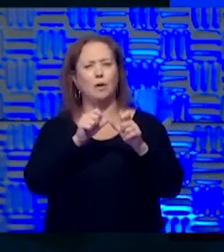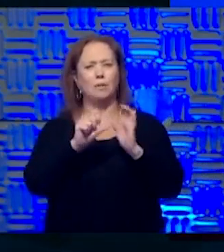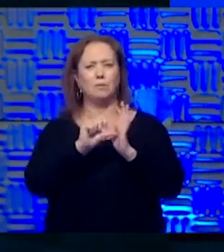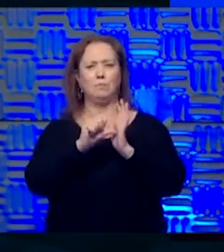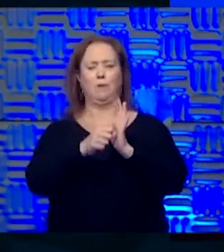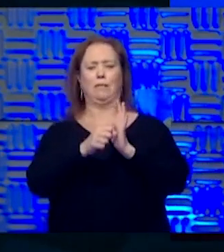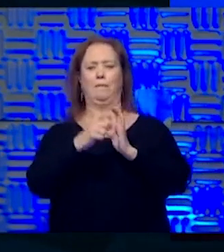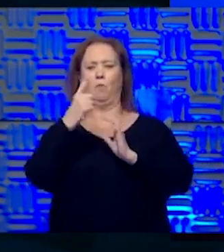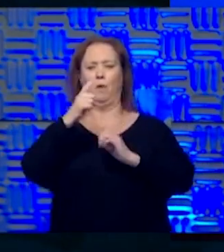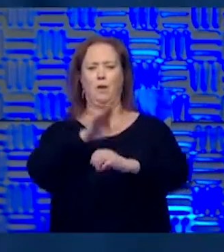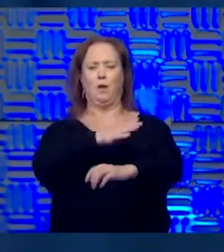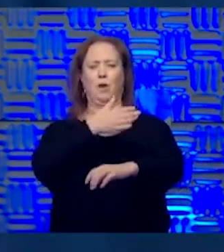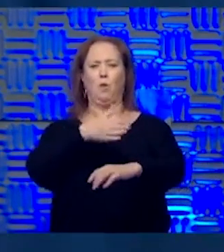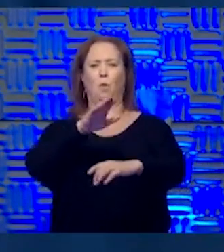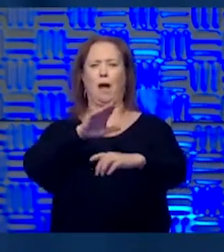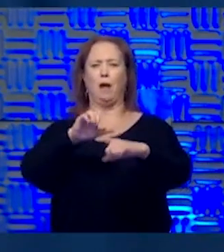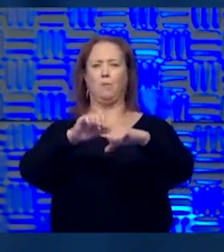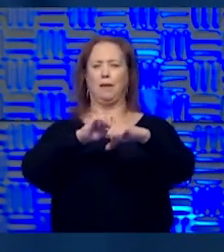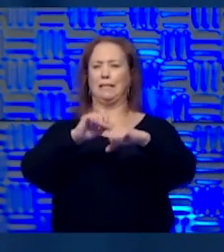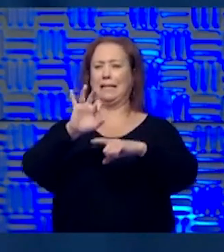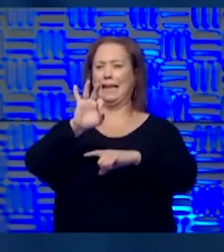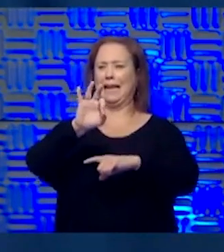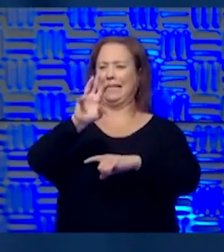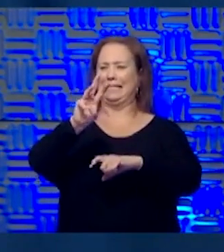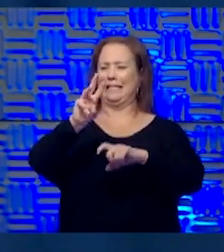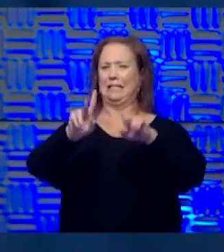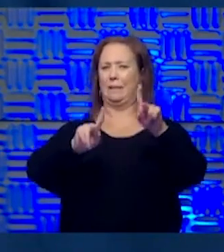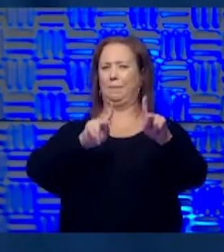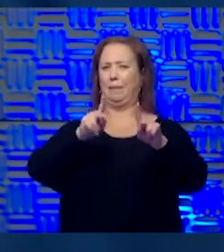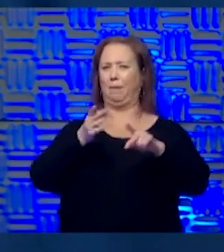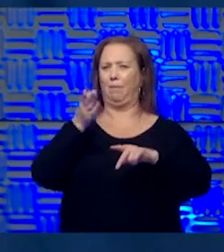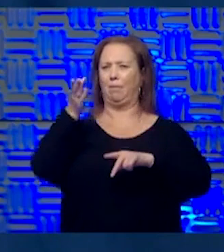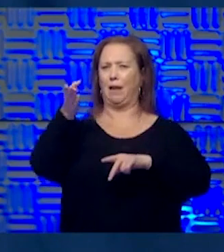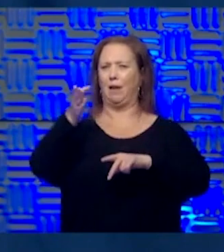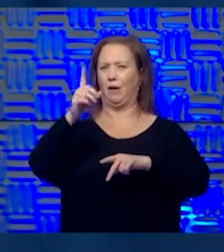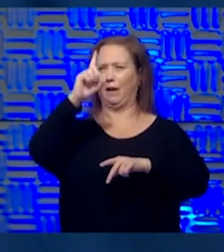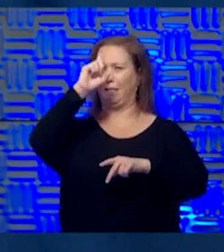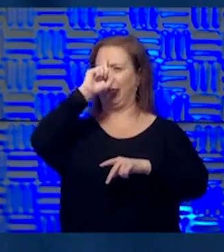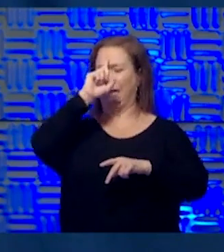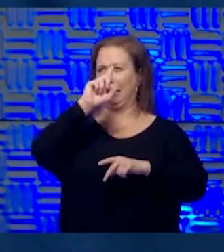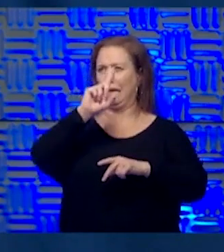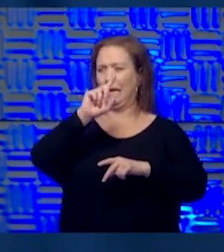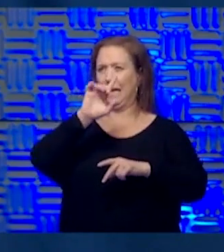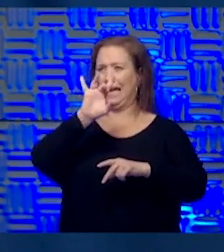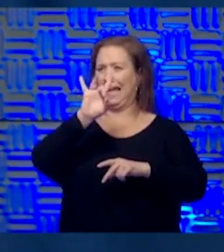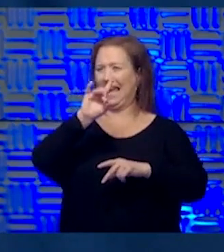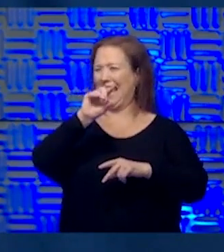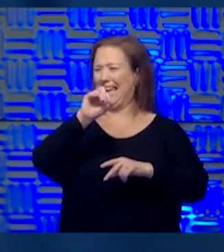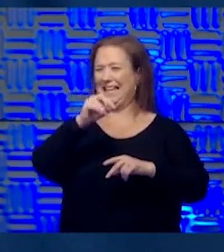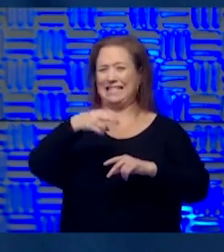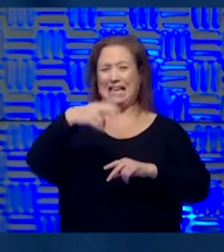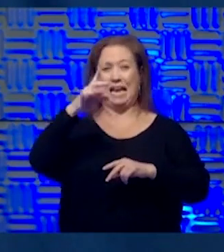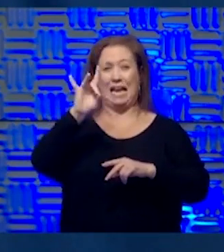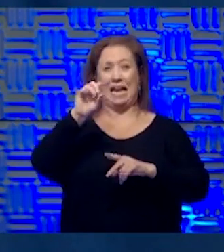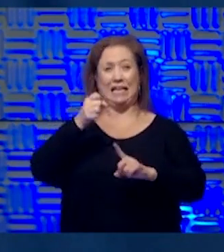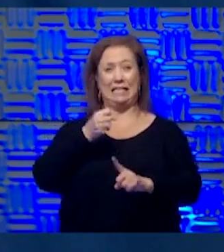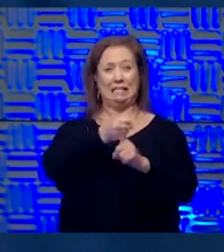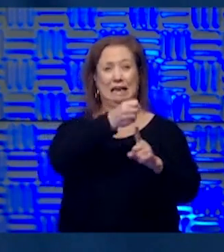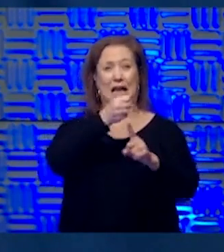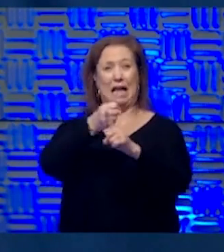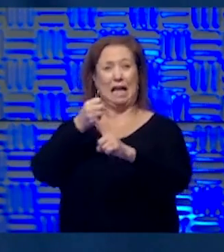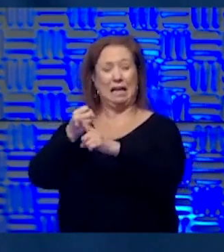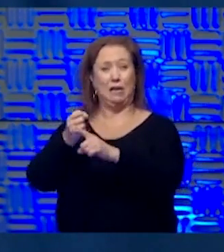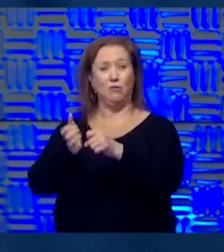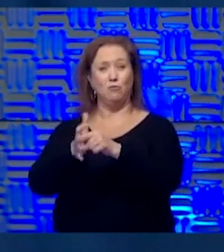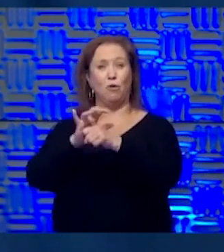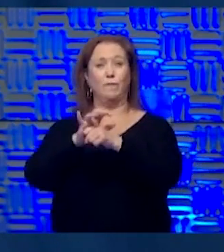impressive? I thought there were 96 participants. I think maybe high 80s actually got infected. So it